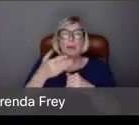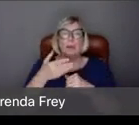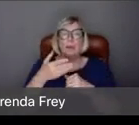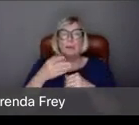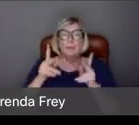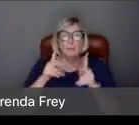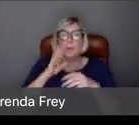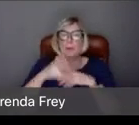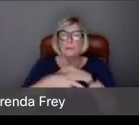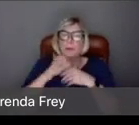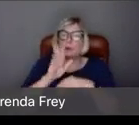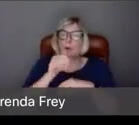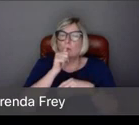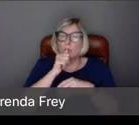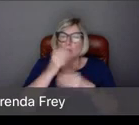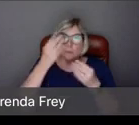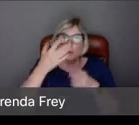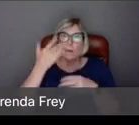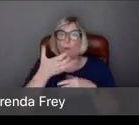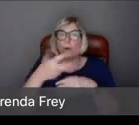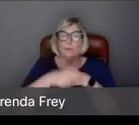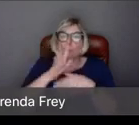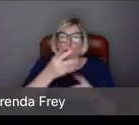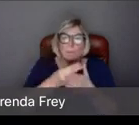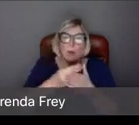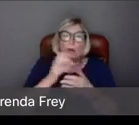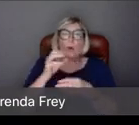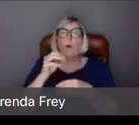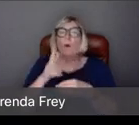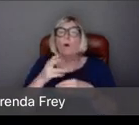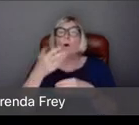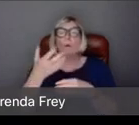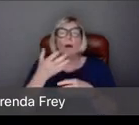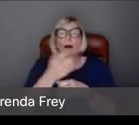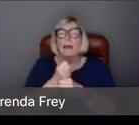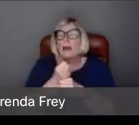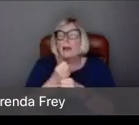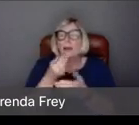personal information because they want to steal your money, or they want to obtain goods and services in your name.